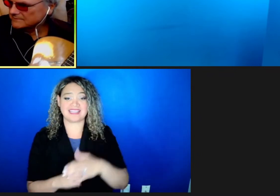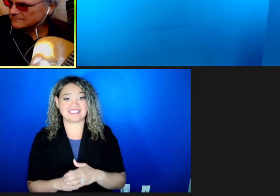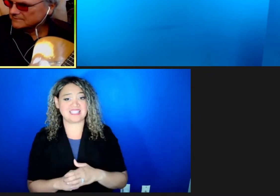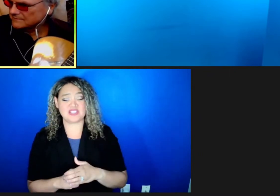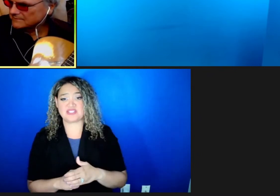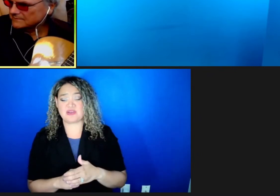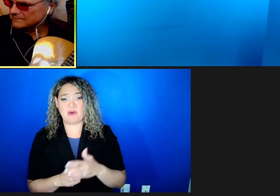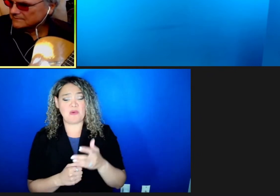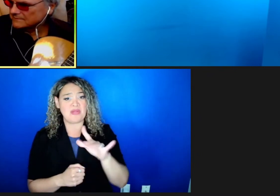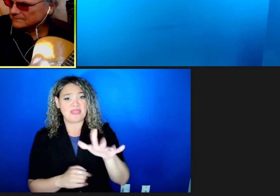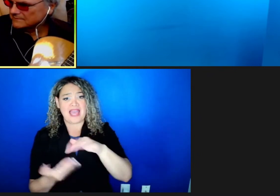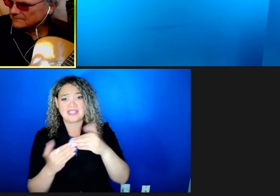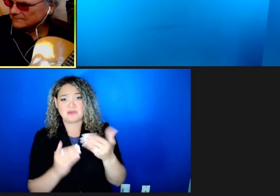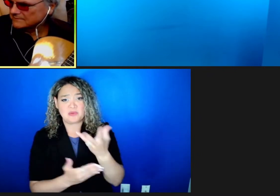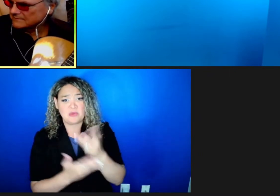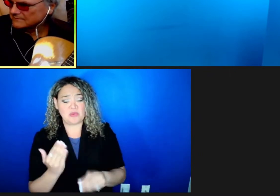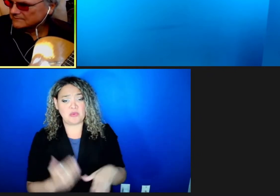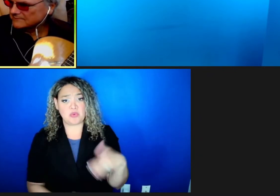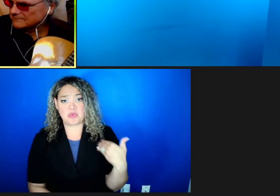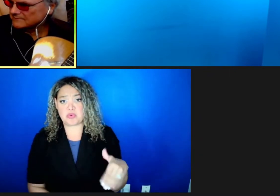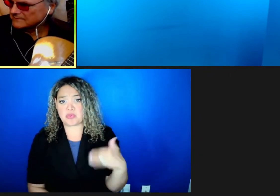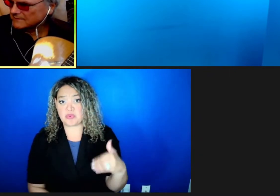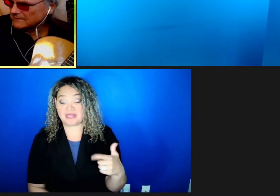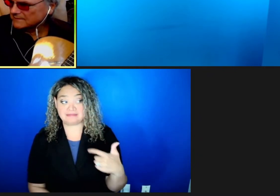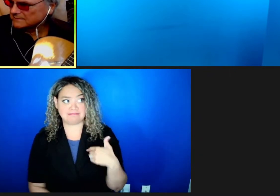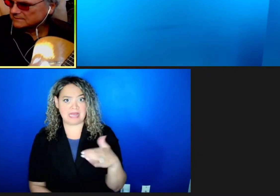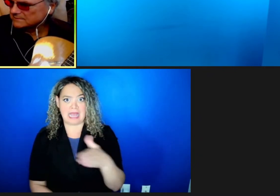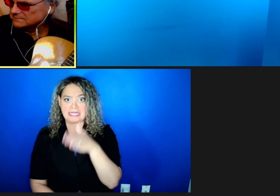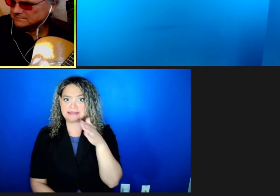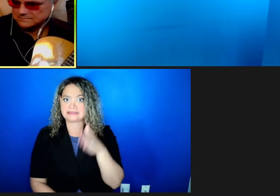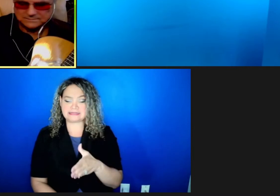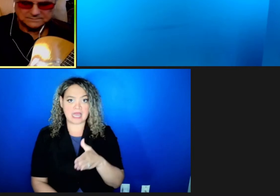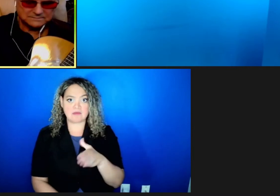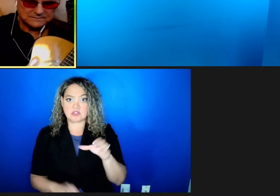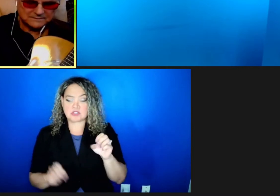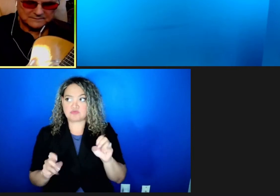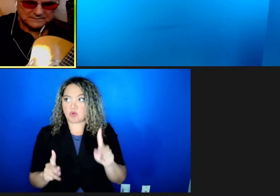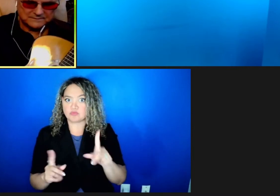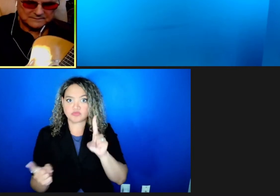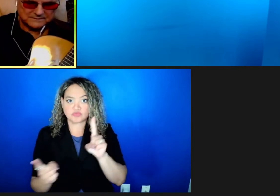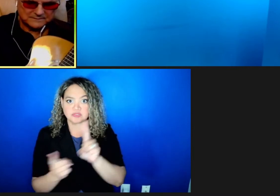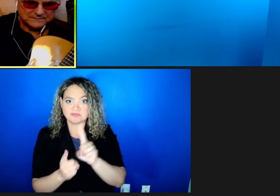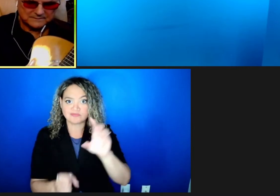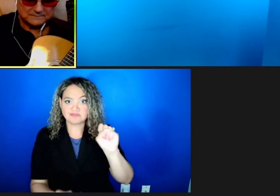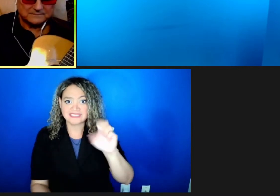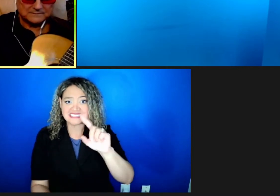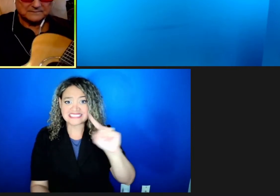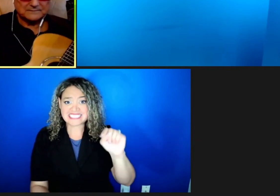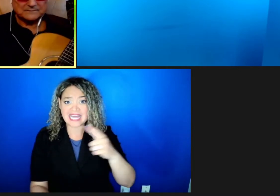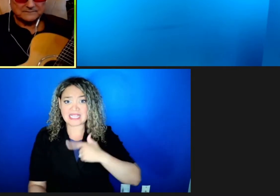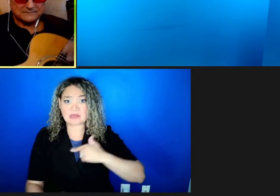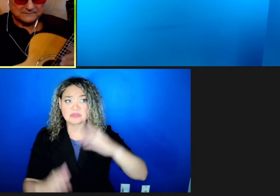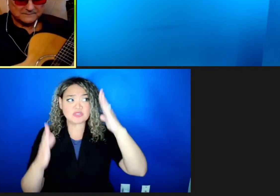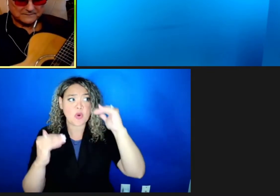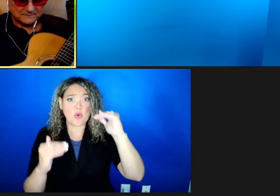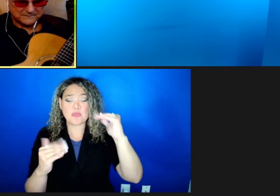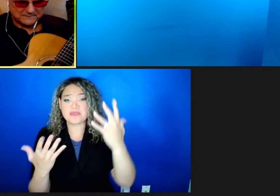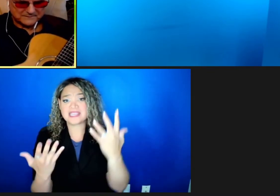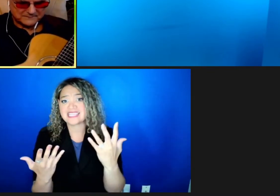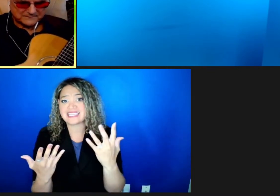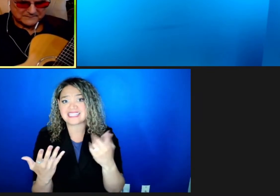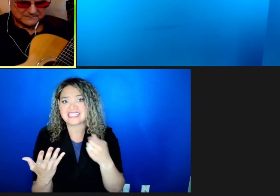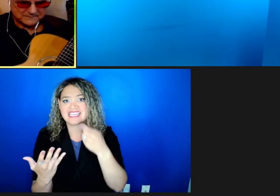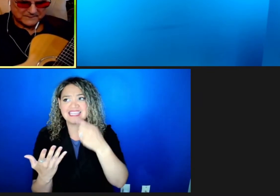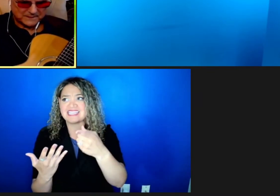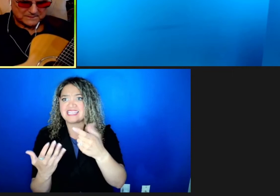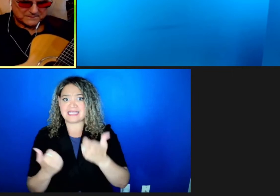their community, I'm sure. I never got the privilege of meeting Scott. I always was hoping to get there. He was, in Baton